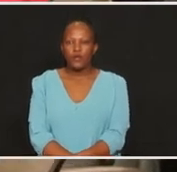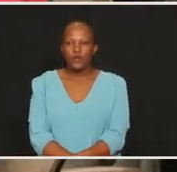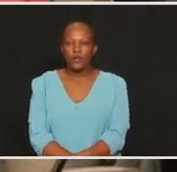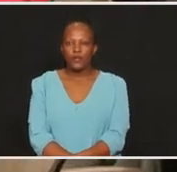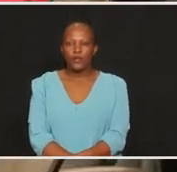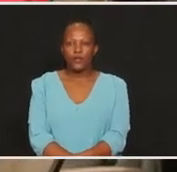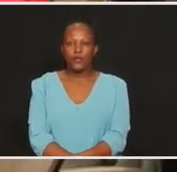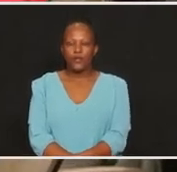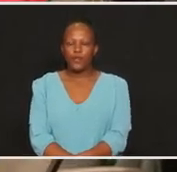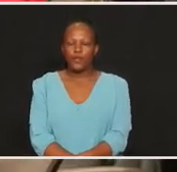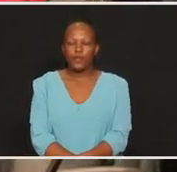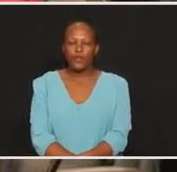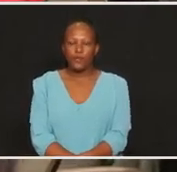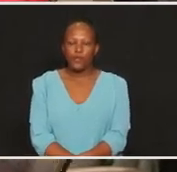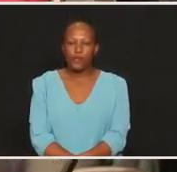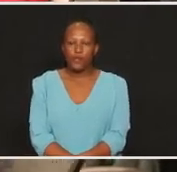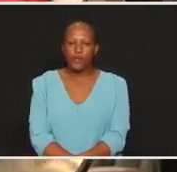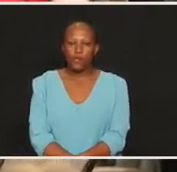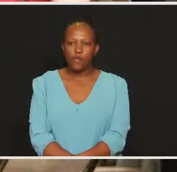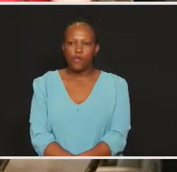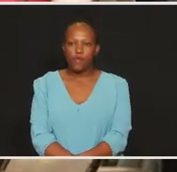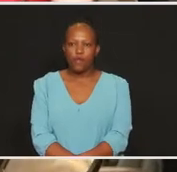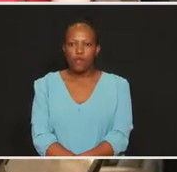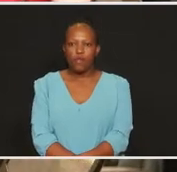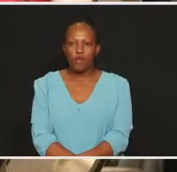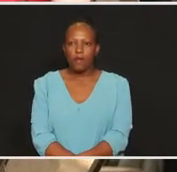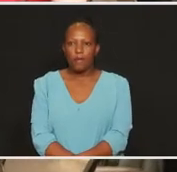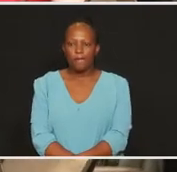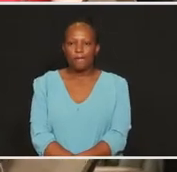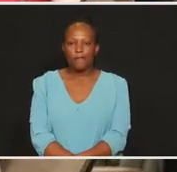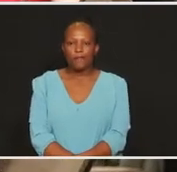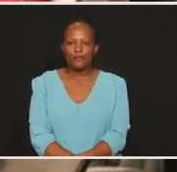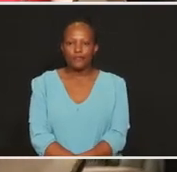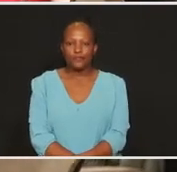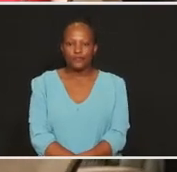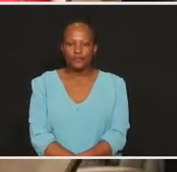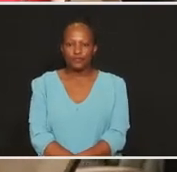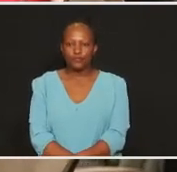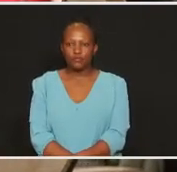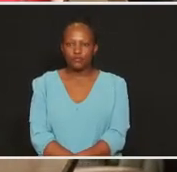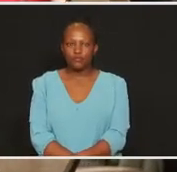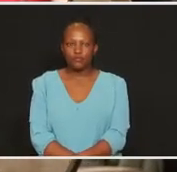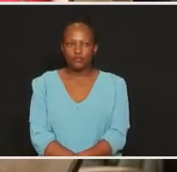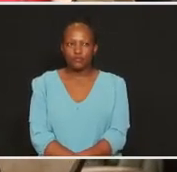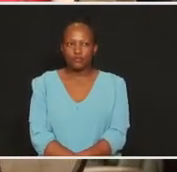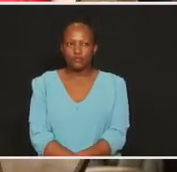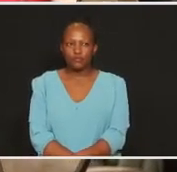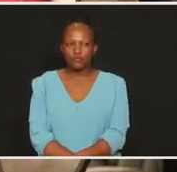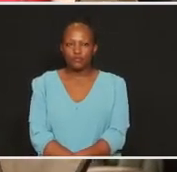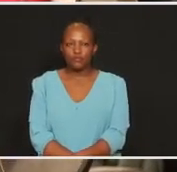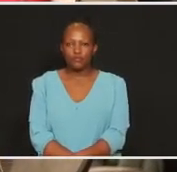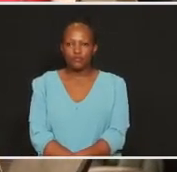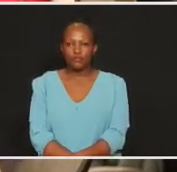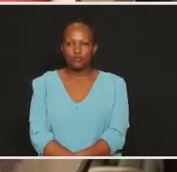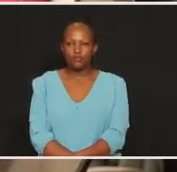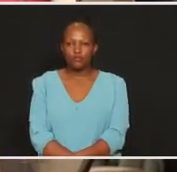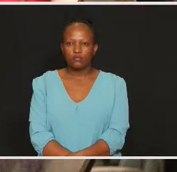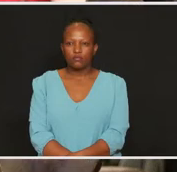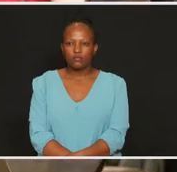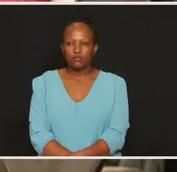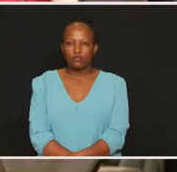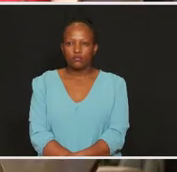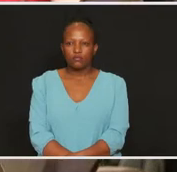teachers at school it said when parent I mean children use abusive language to what teachers